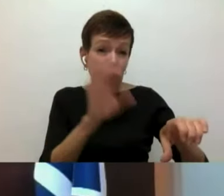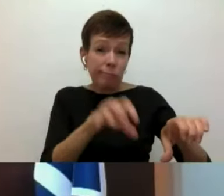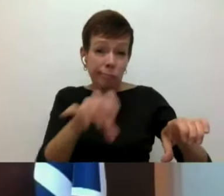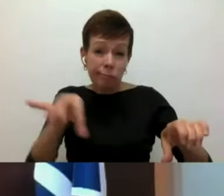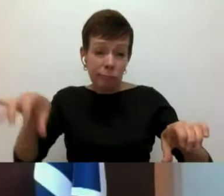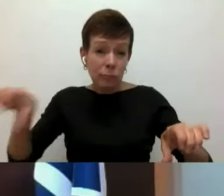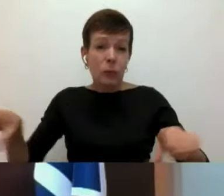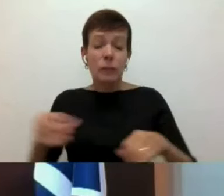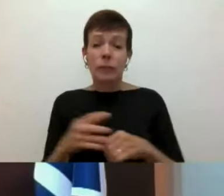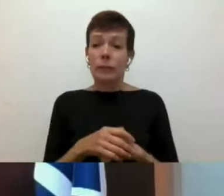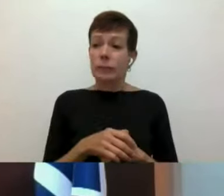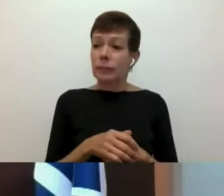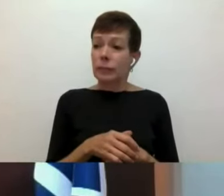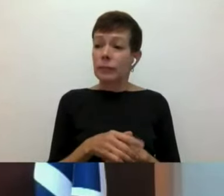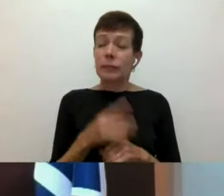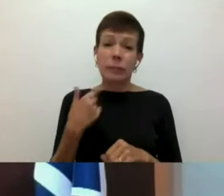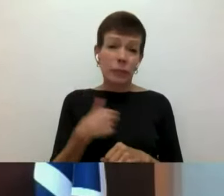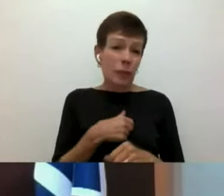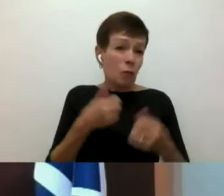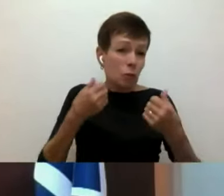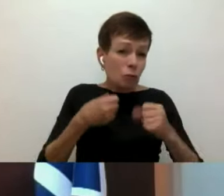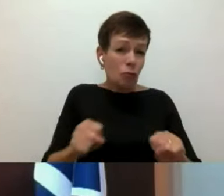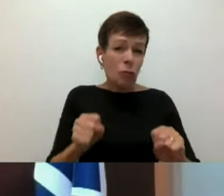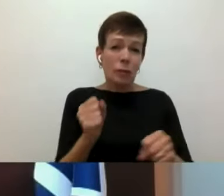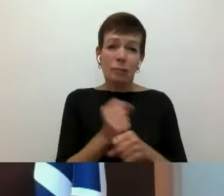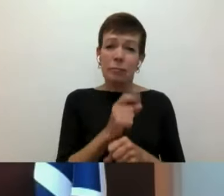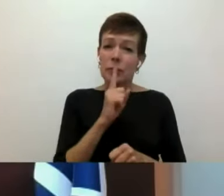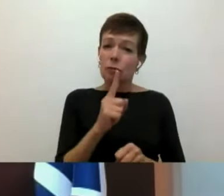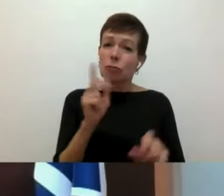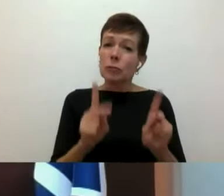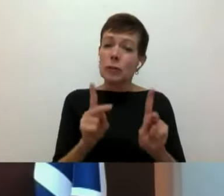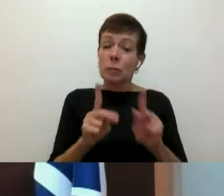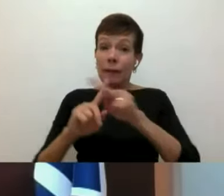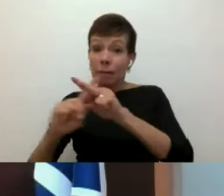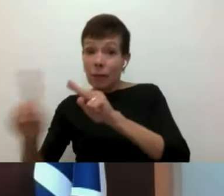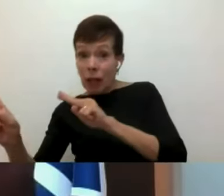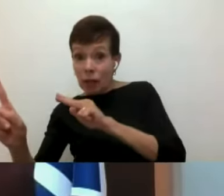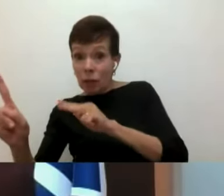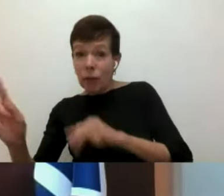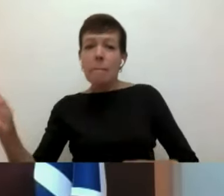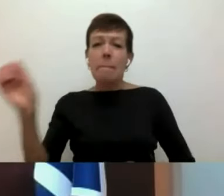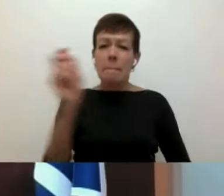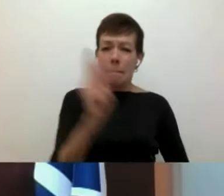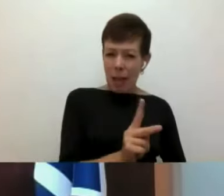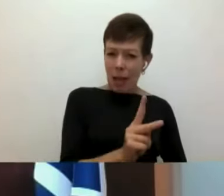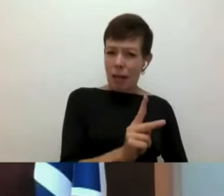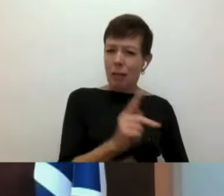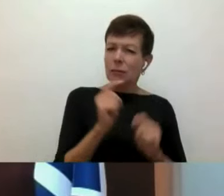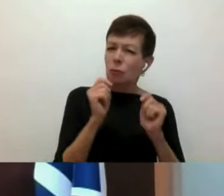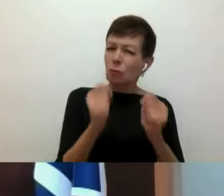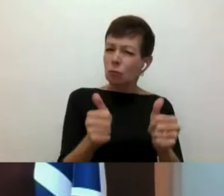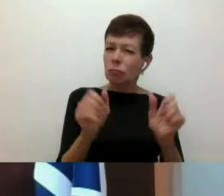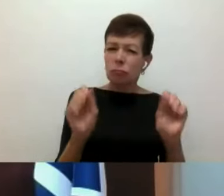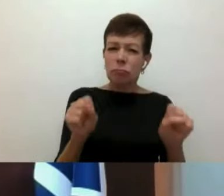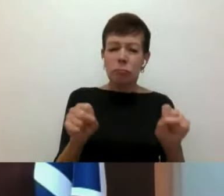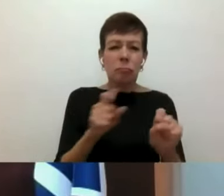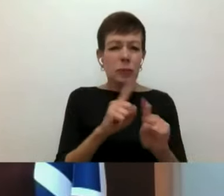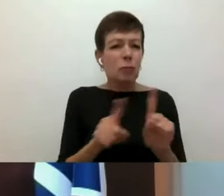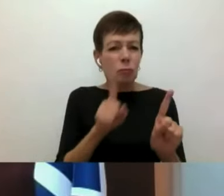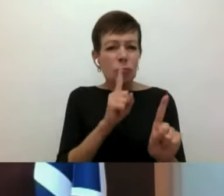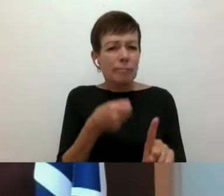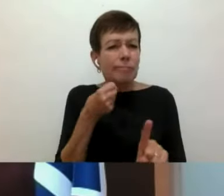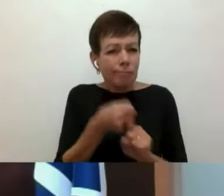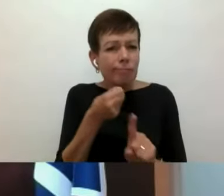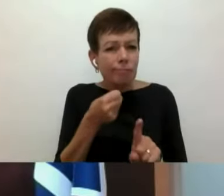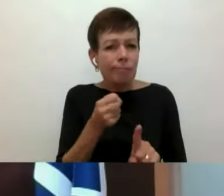to make sure that people can get home as fast as they can. And so it has a big impact on our staff. And again, I do want to